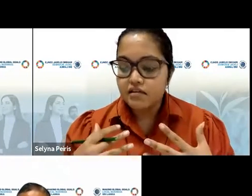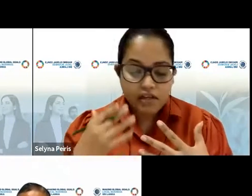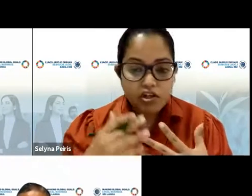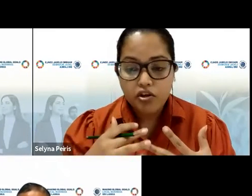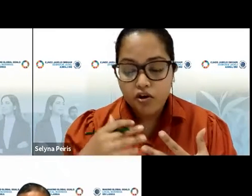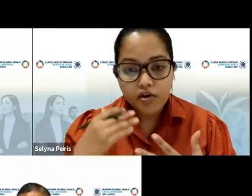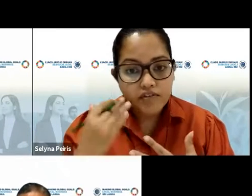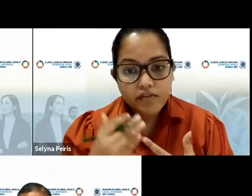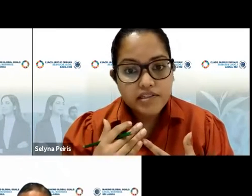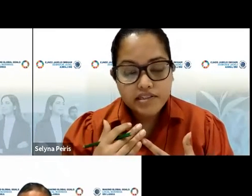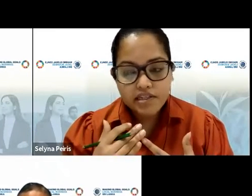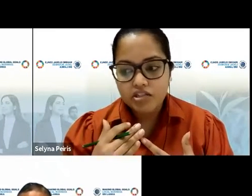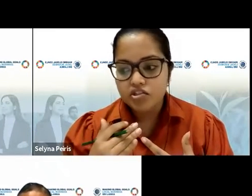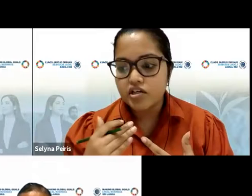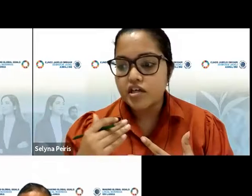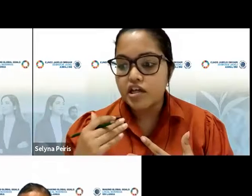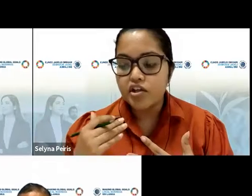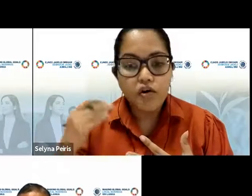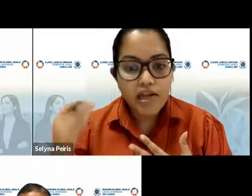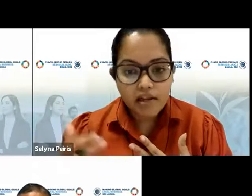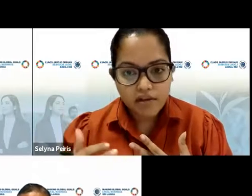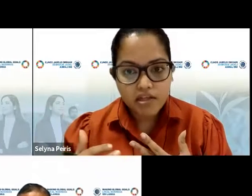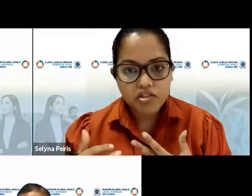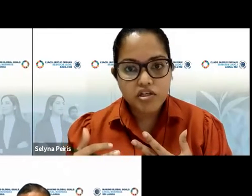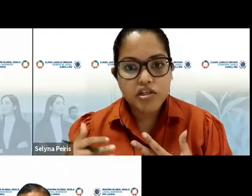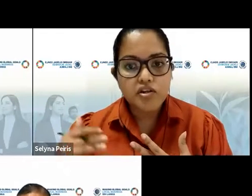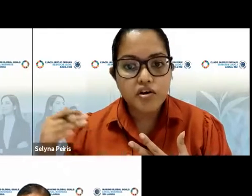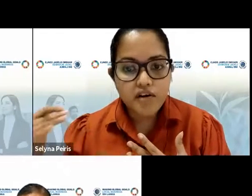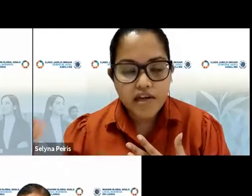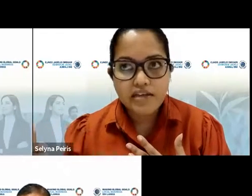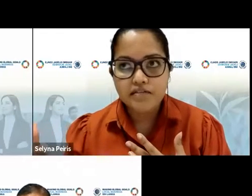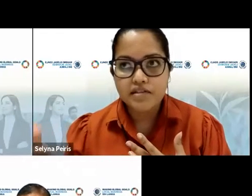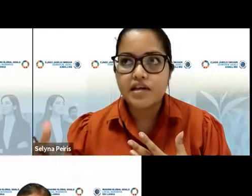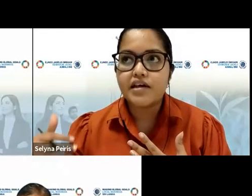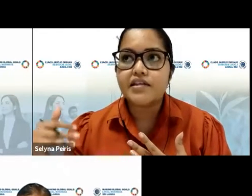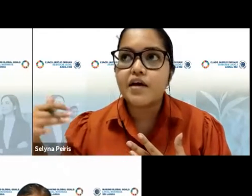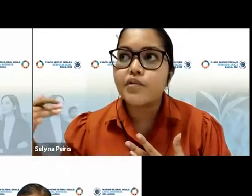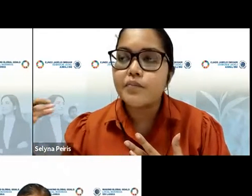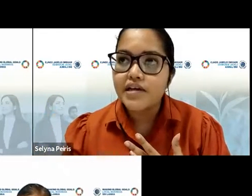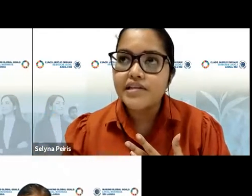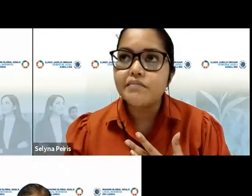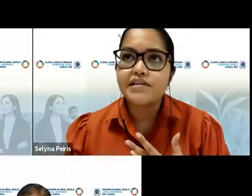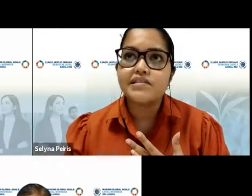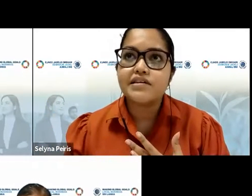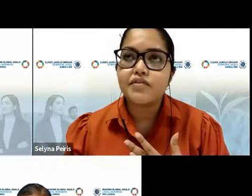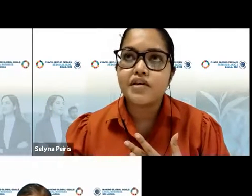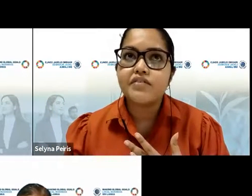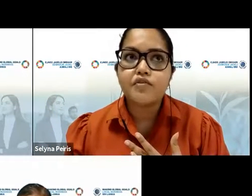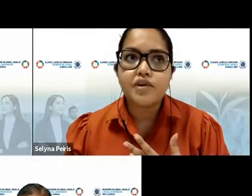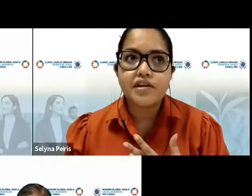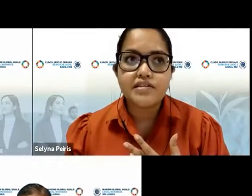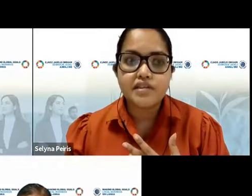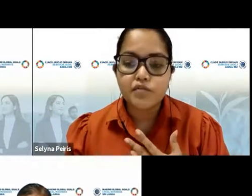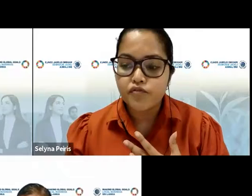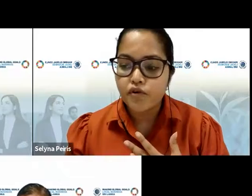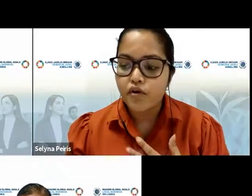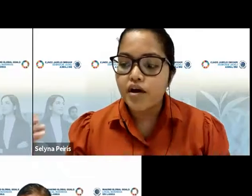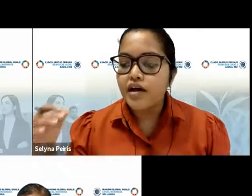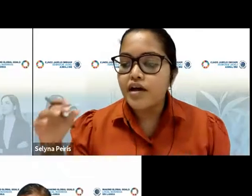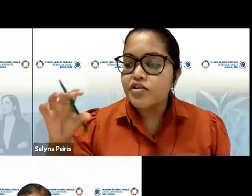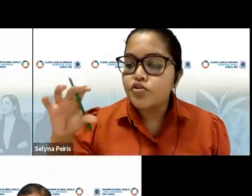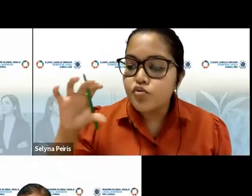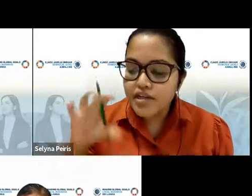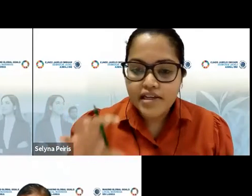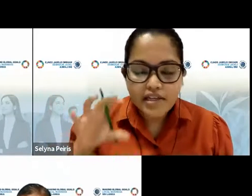agility, in your differentiation, in your innovation, in your creativity, and I think I'm repeating myself here from what I said